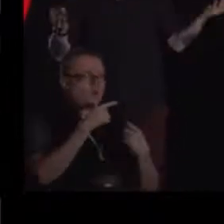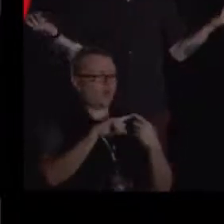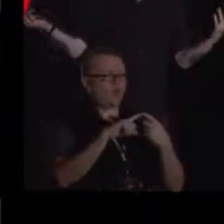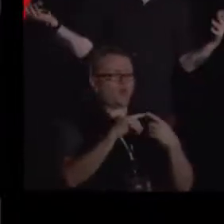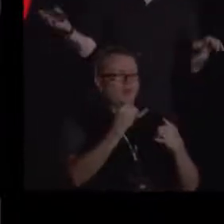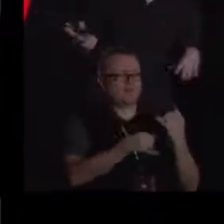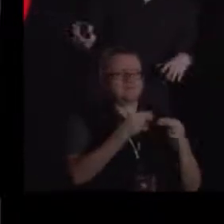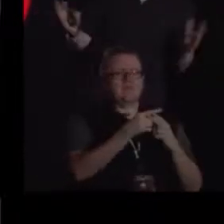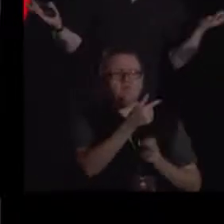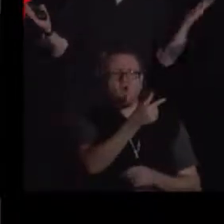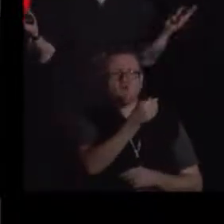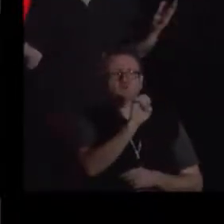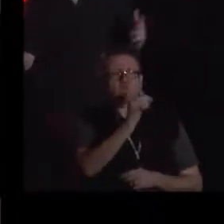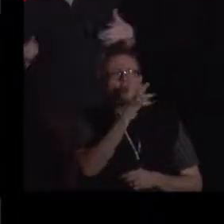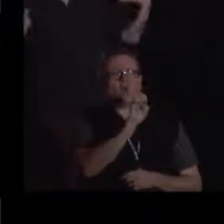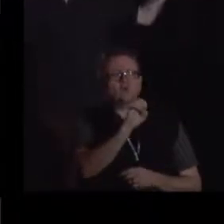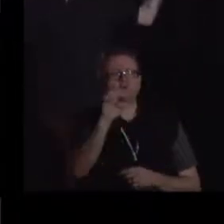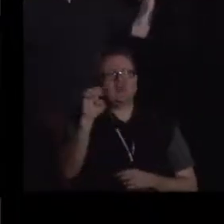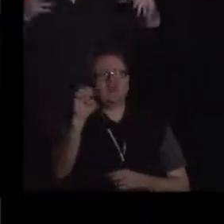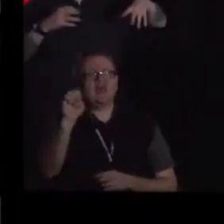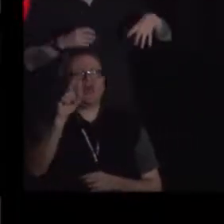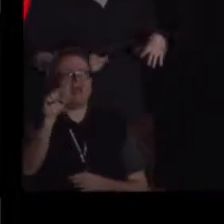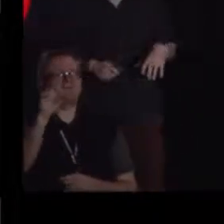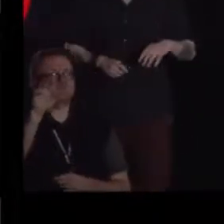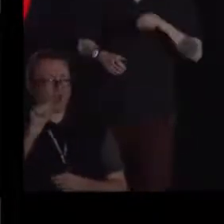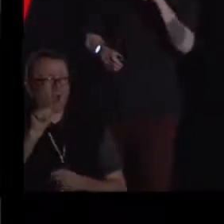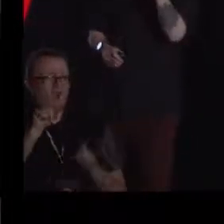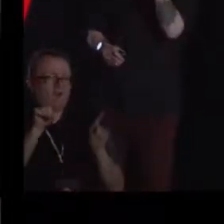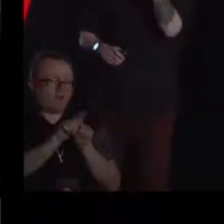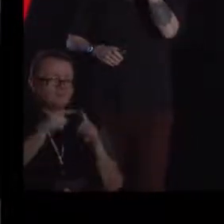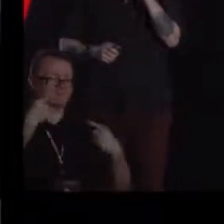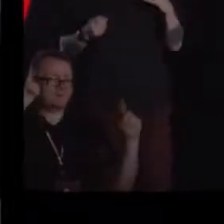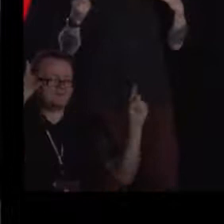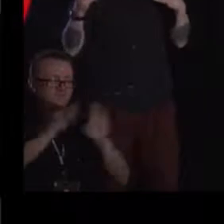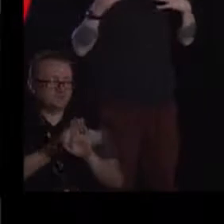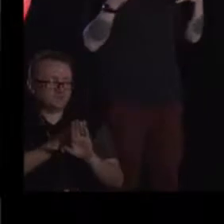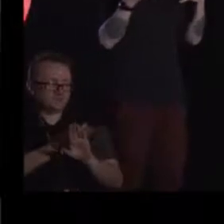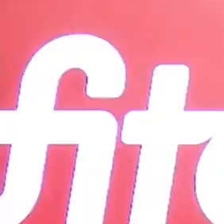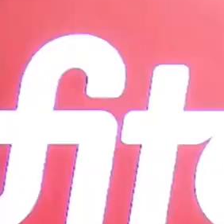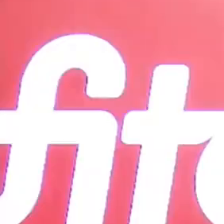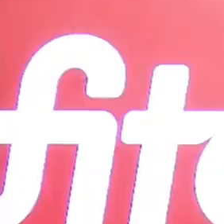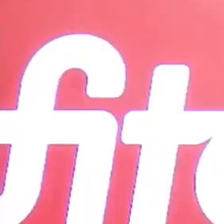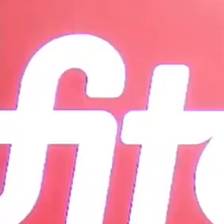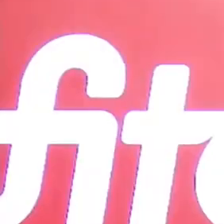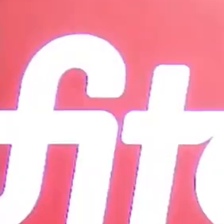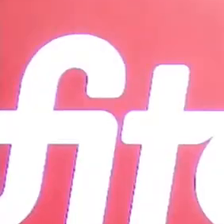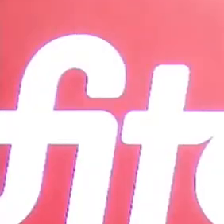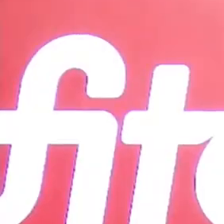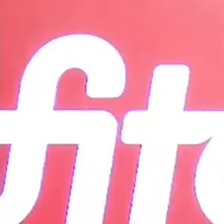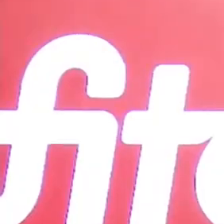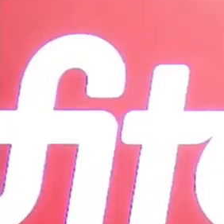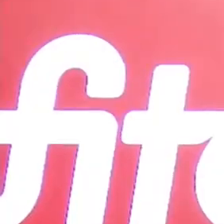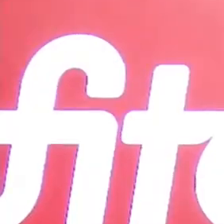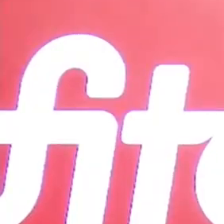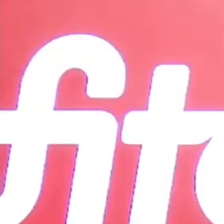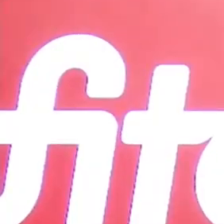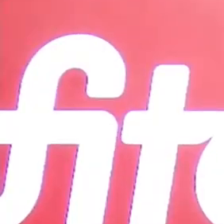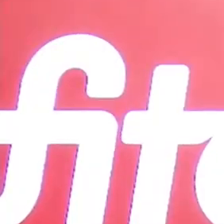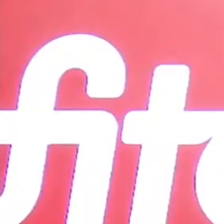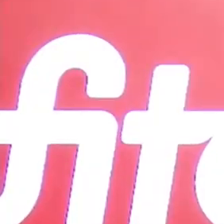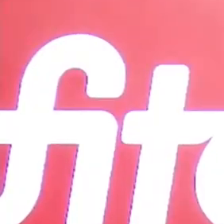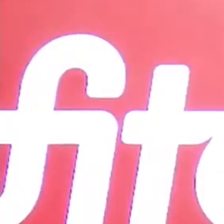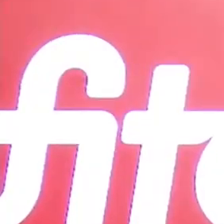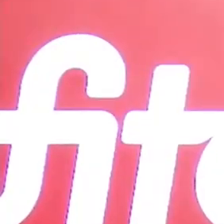so whether you like him or not, you know, sorry for that, but he's a big pop star dude as well. So it's really nice, there's this real sort of hotbed of people